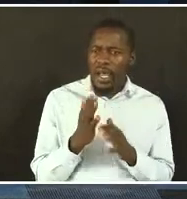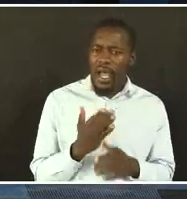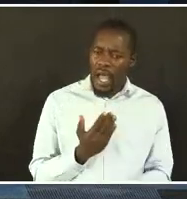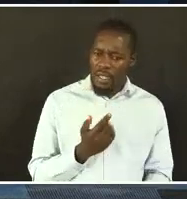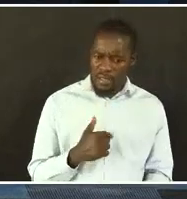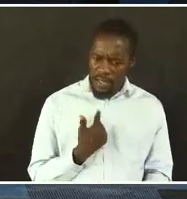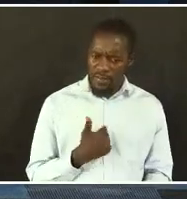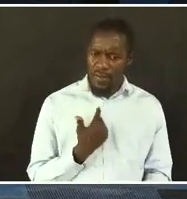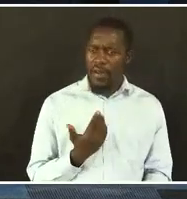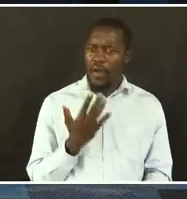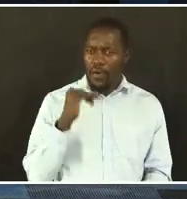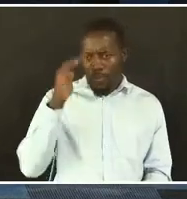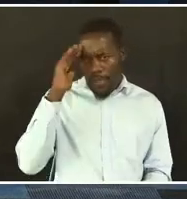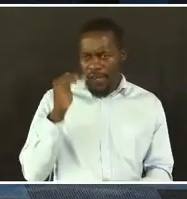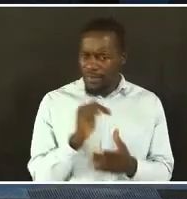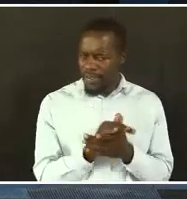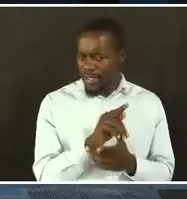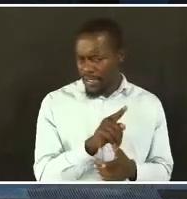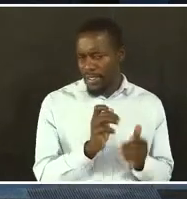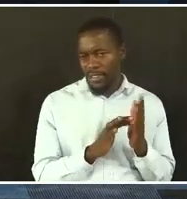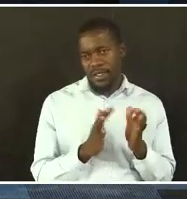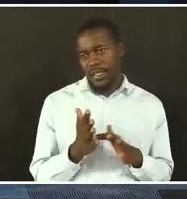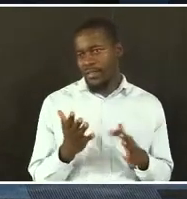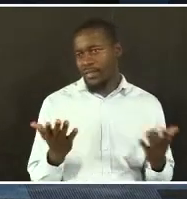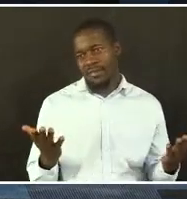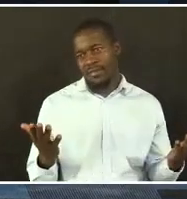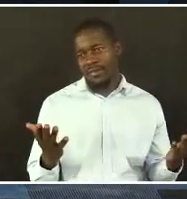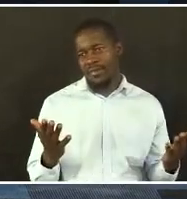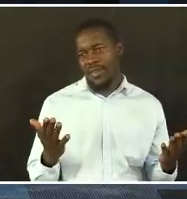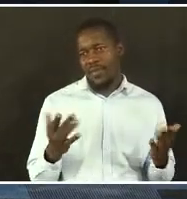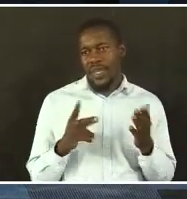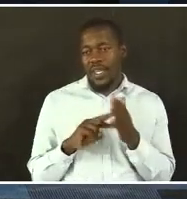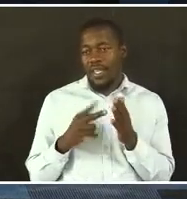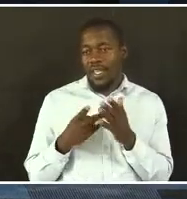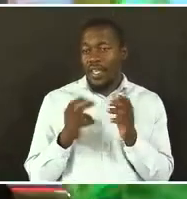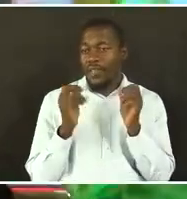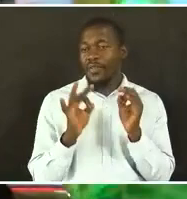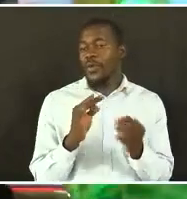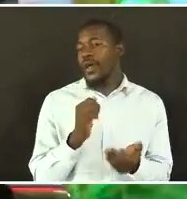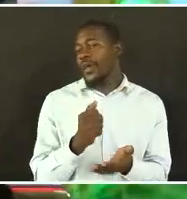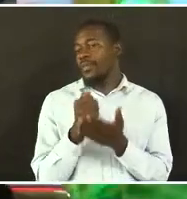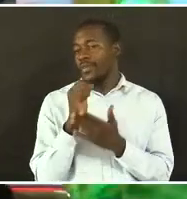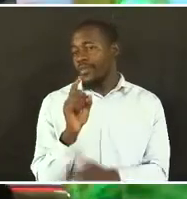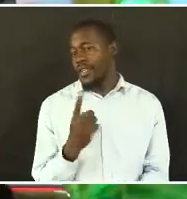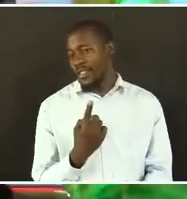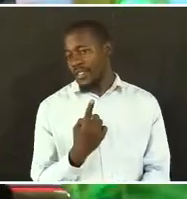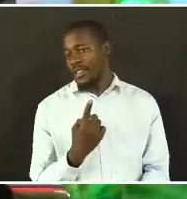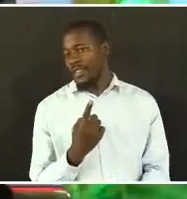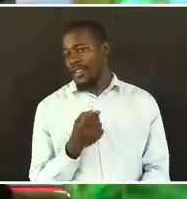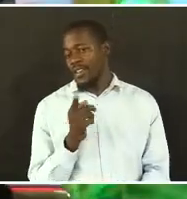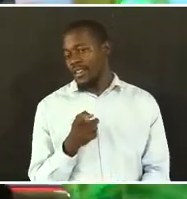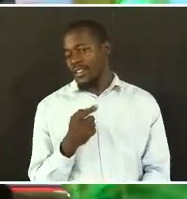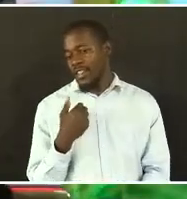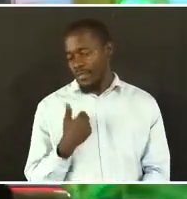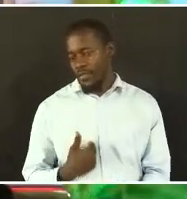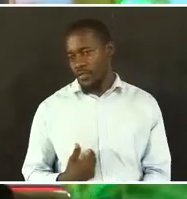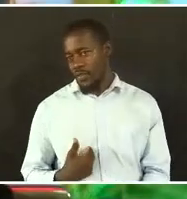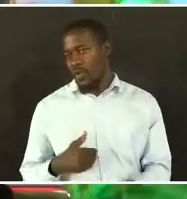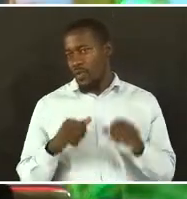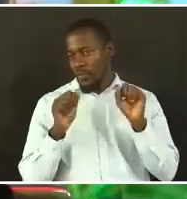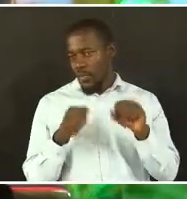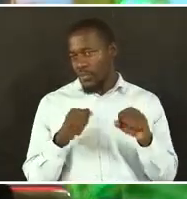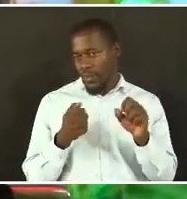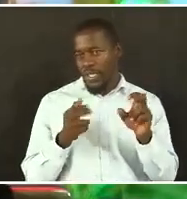direction hospital chaplaincy is supposed to be. That we can minister to people, not with the mindset of going to convert